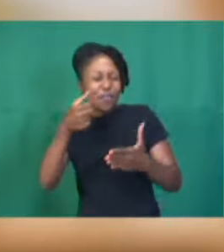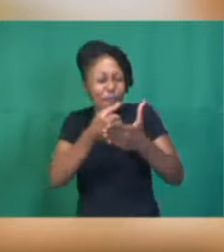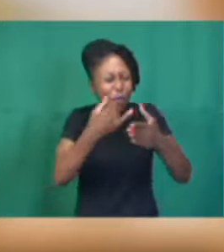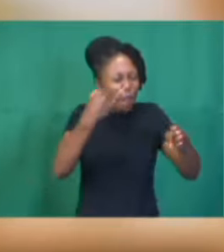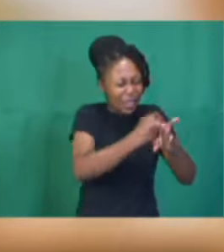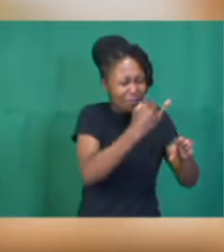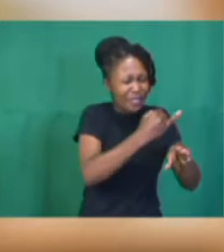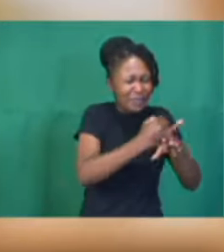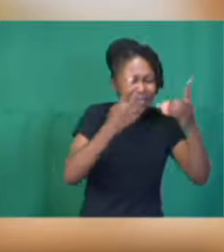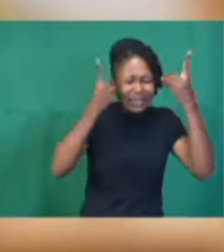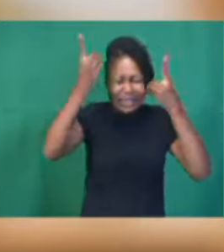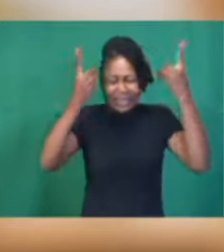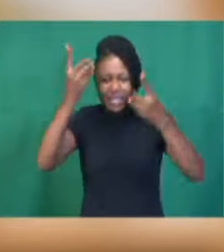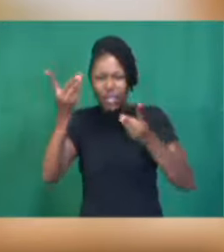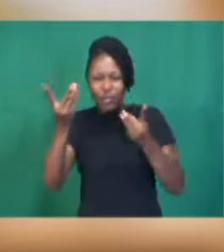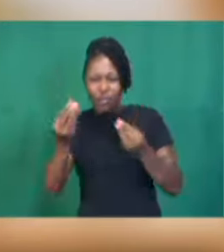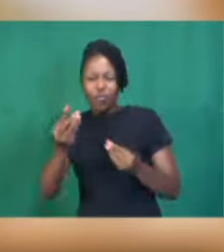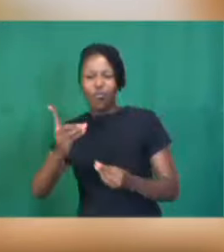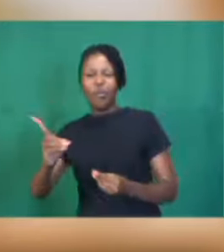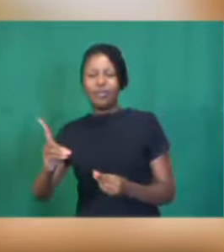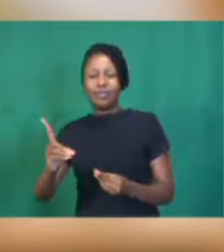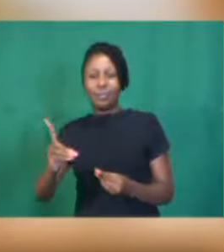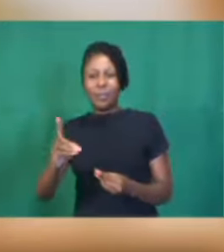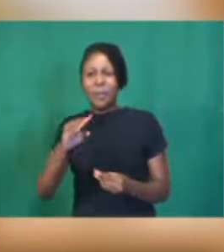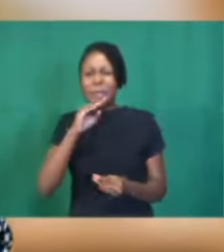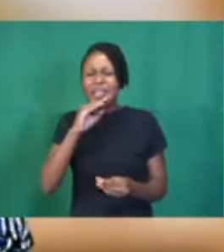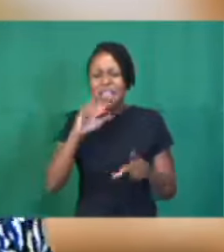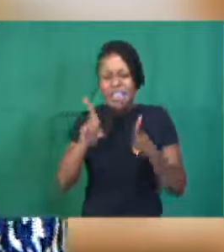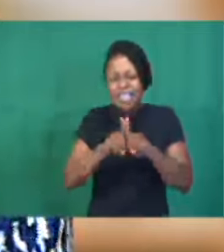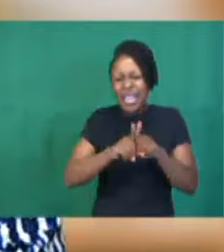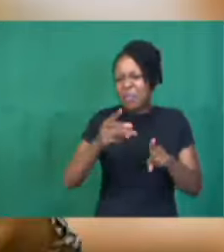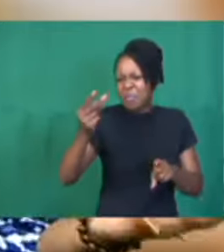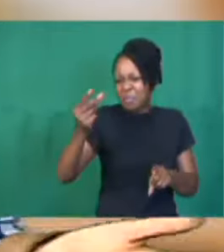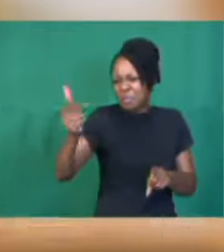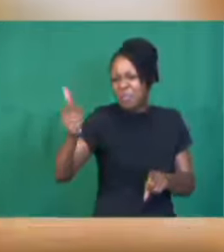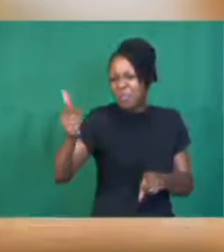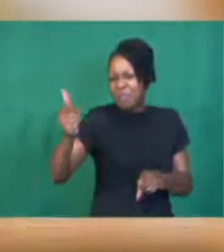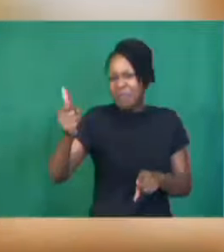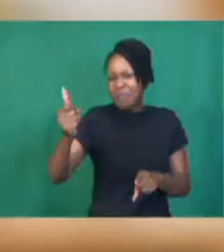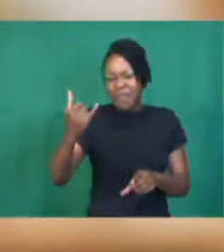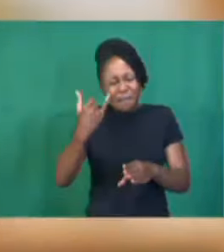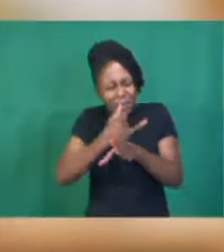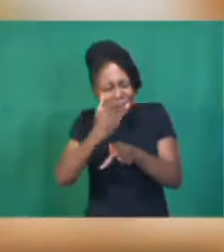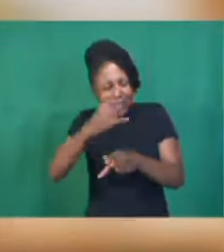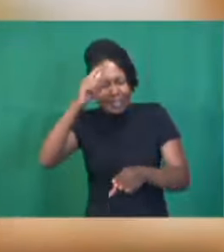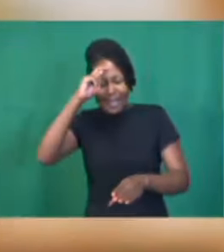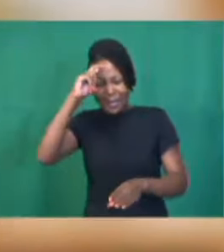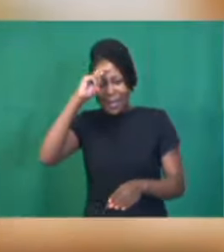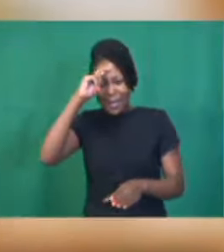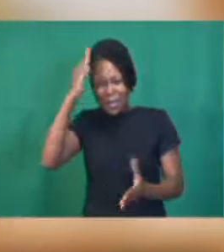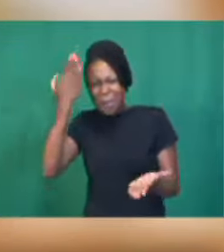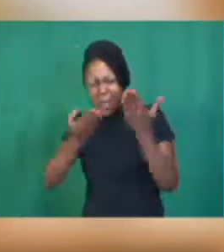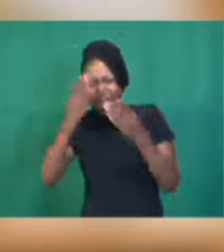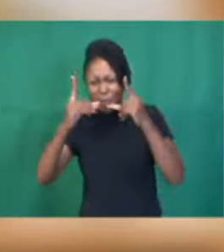in a very quickly, or at a snap of the fingers, or some would say in a